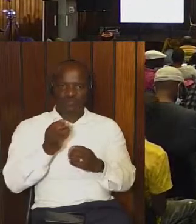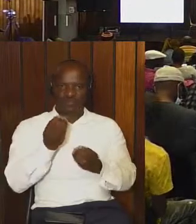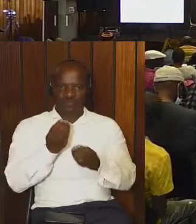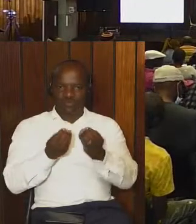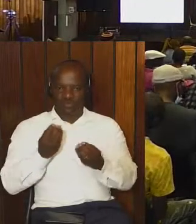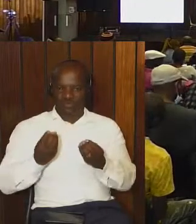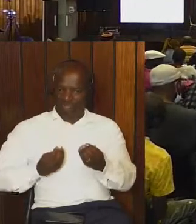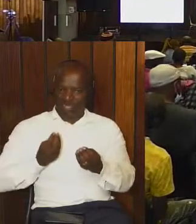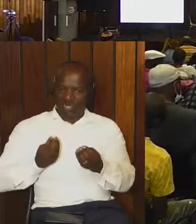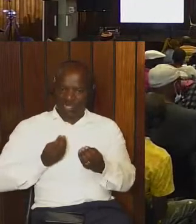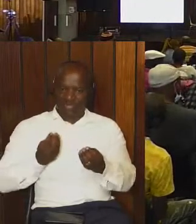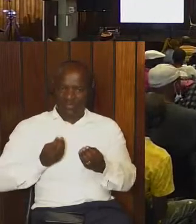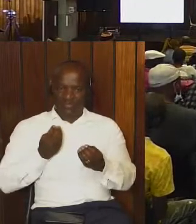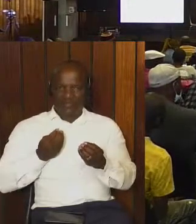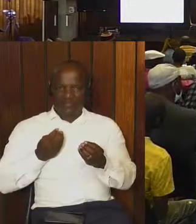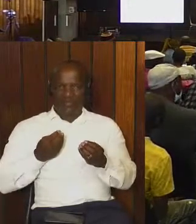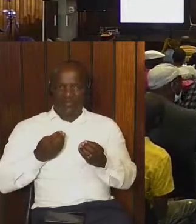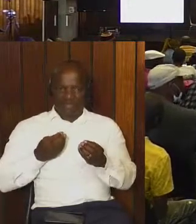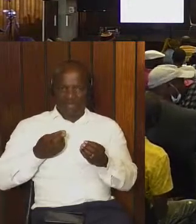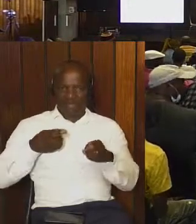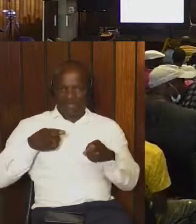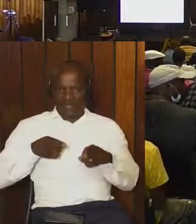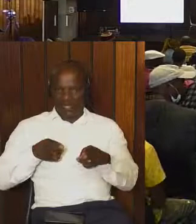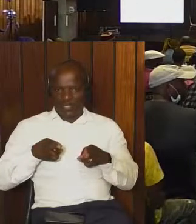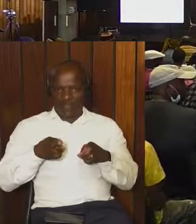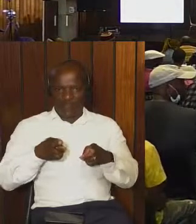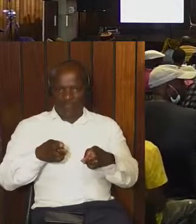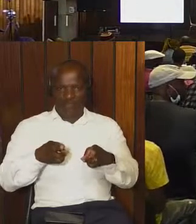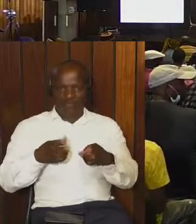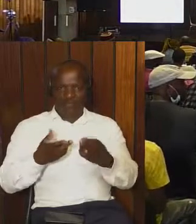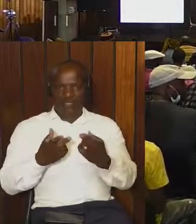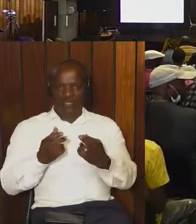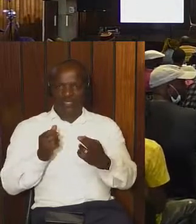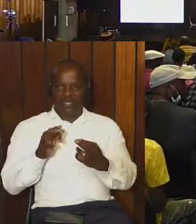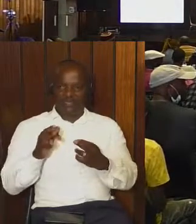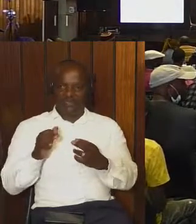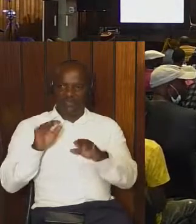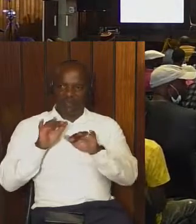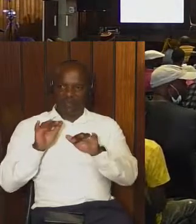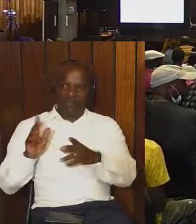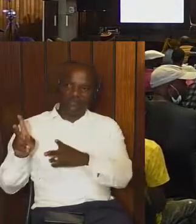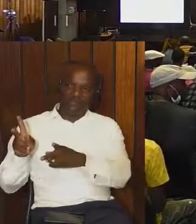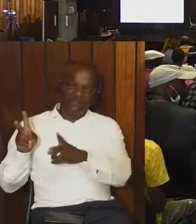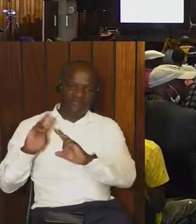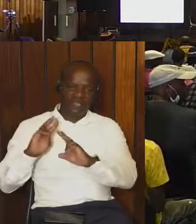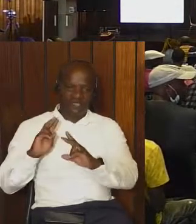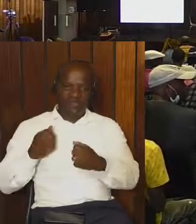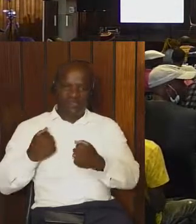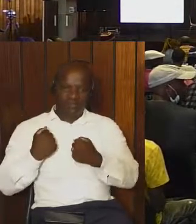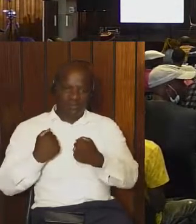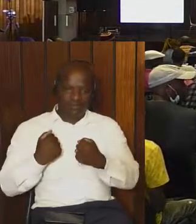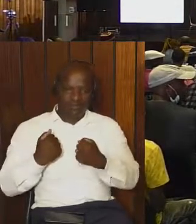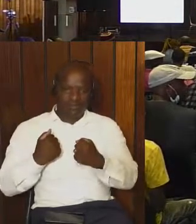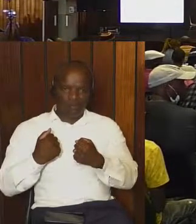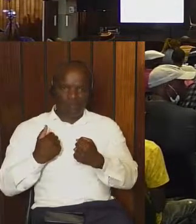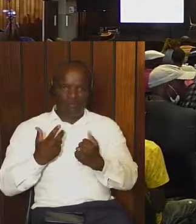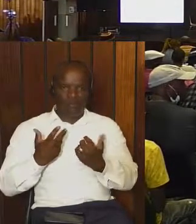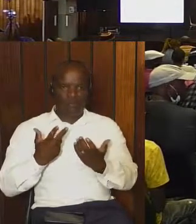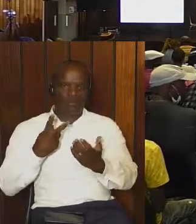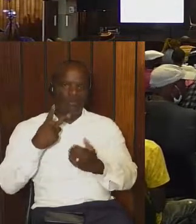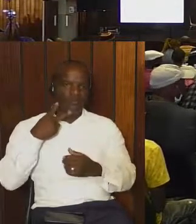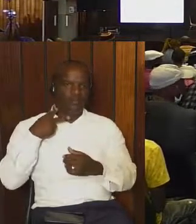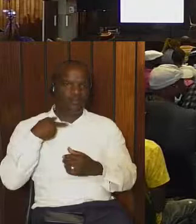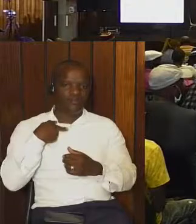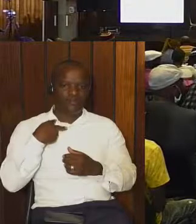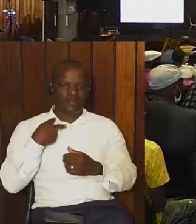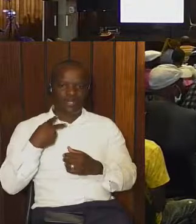ditsela. Transport ha di tla ka mono batho ba re tjhaketse. Ba tshaba lo kena. Ha ona tsela, ha ona nix, o